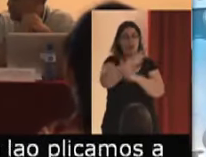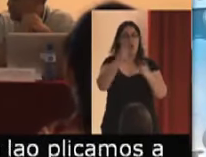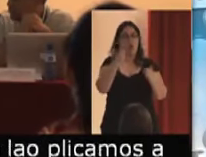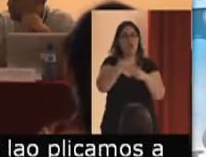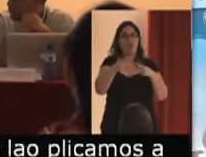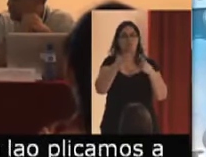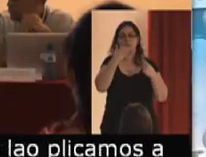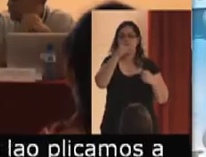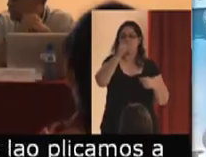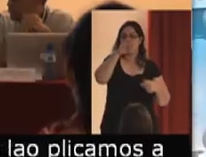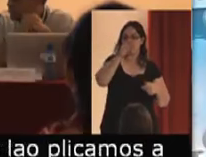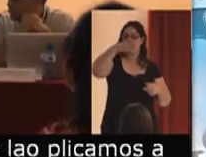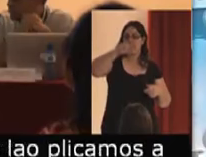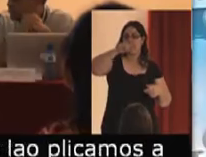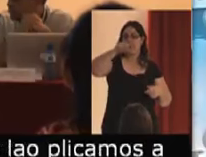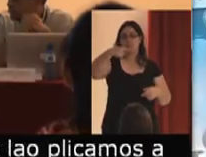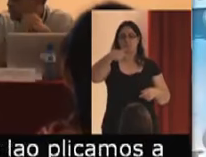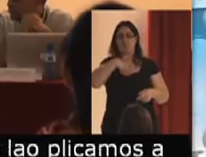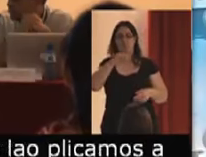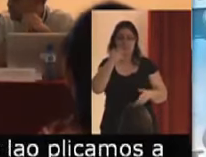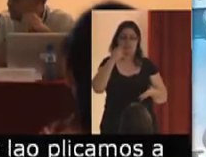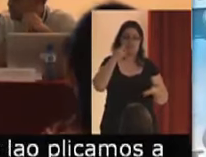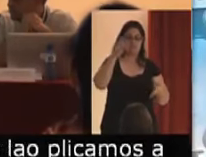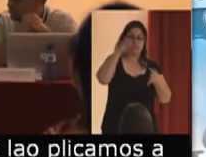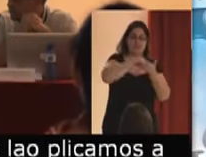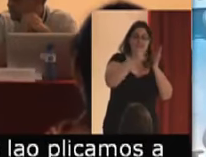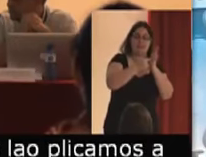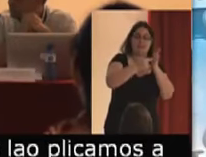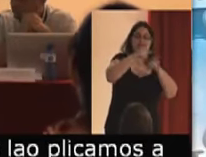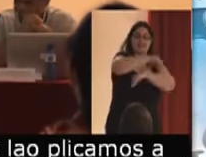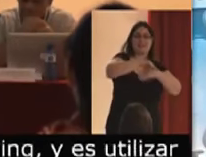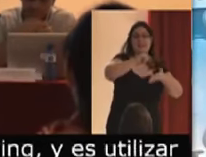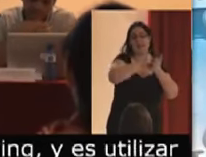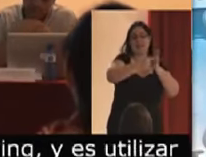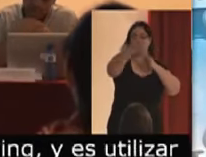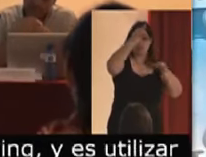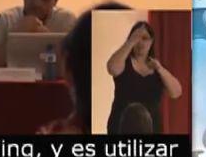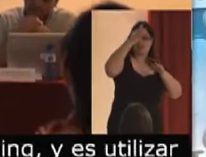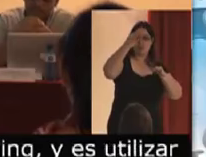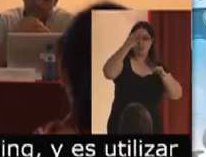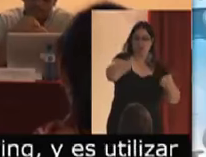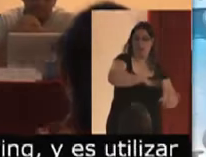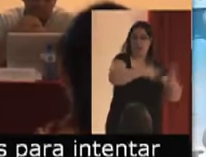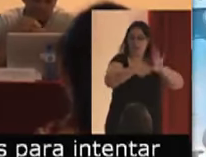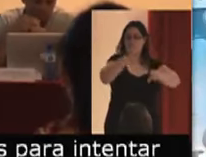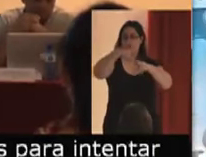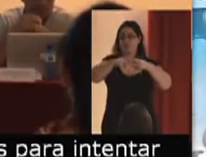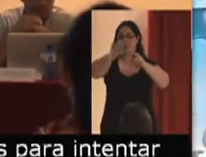to learning object and data mining, and you use data mining techniques to try and